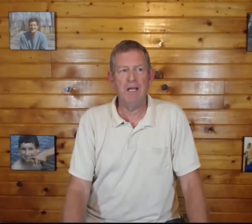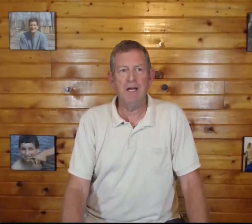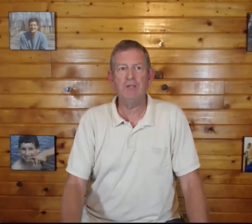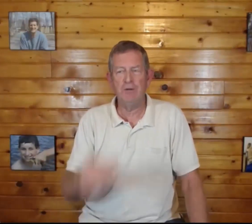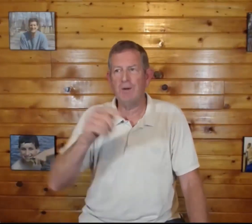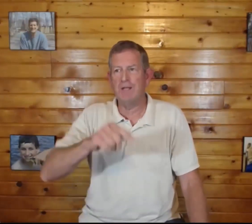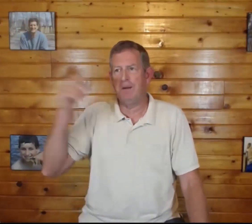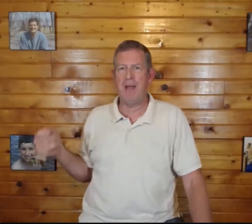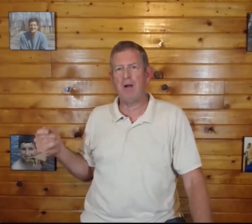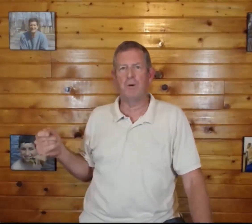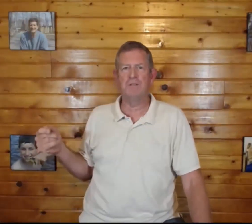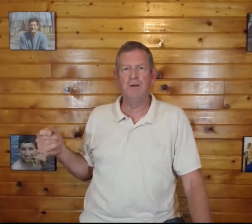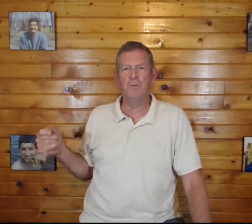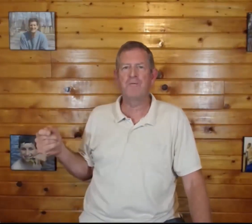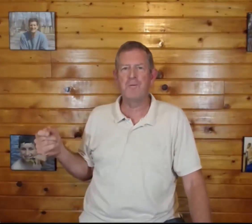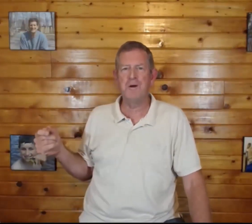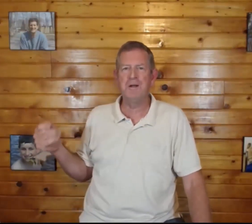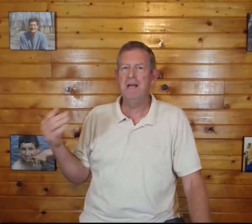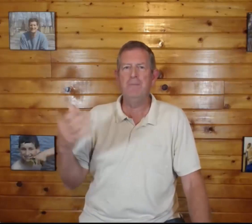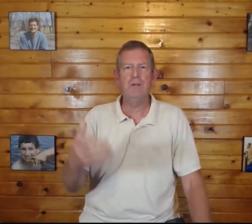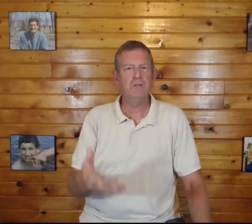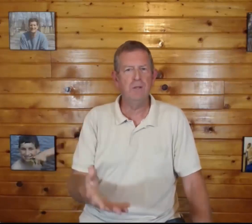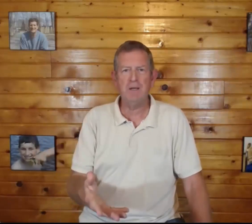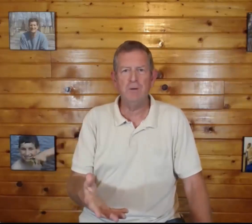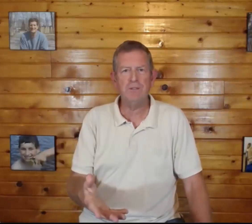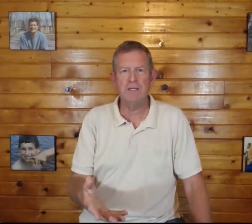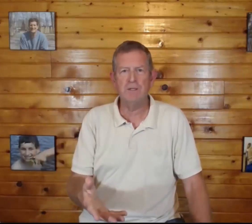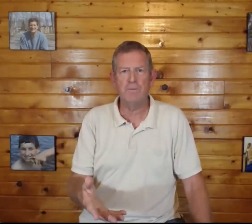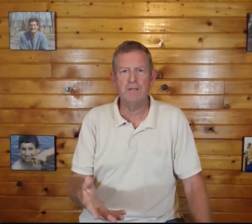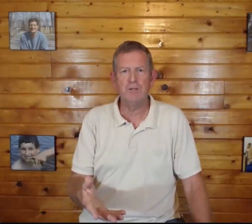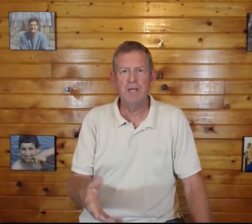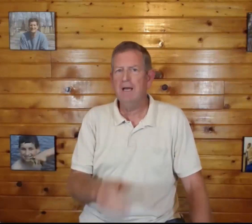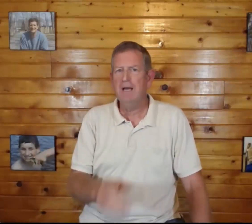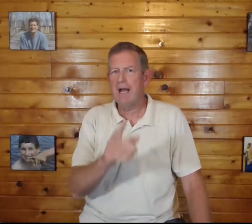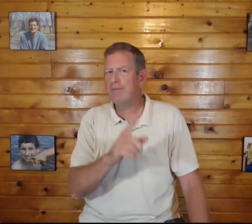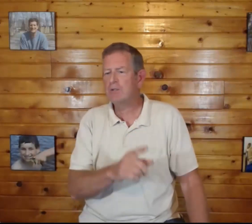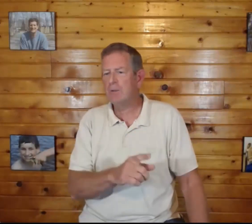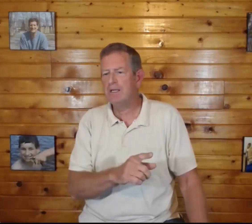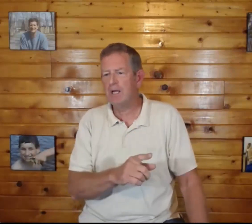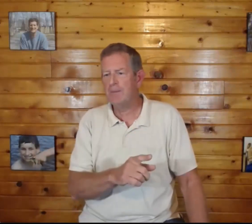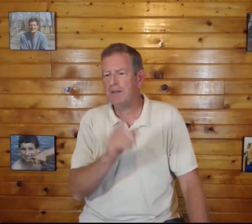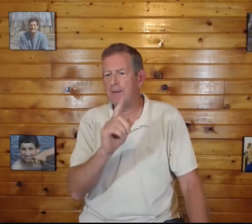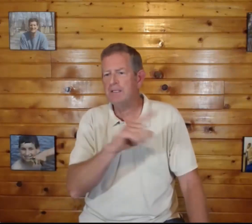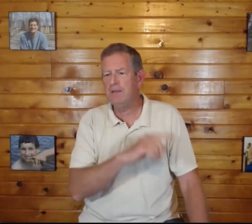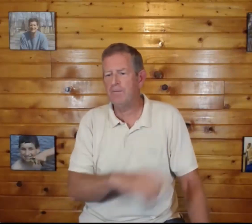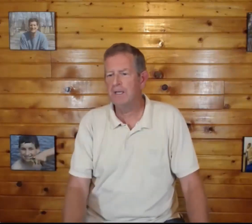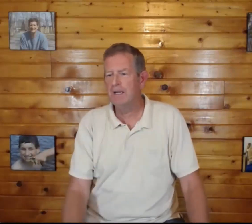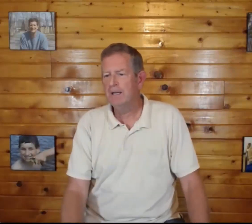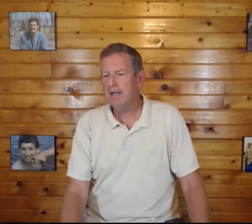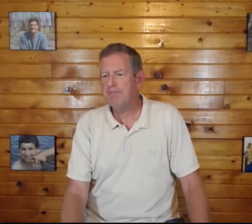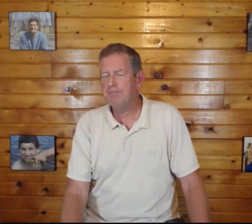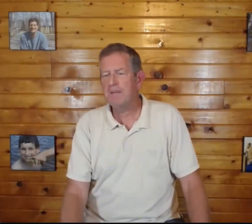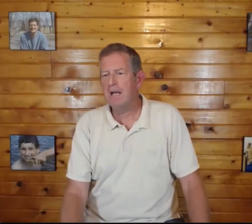sense in English if you translate it backwards, word for word, but which make no sense in French. I have a story to tell you about that. Let me see